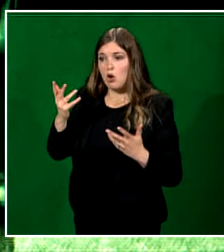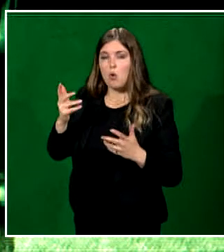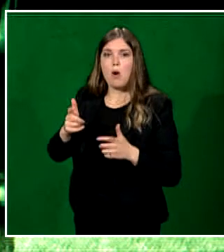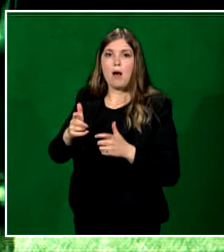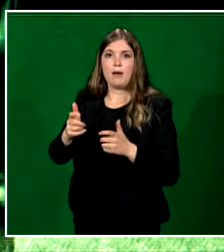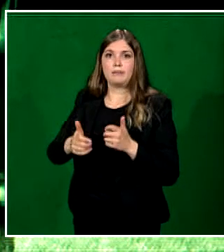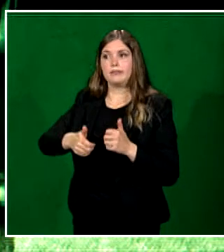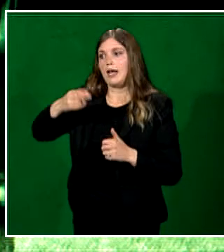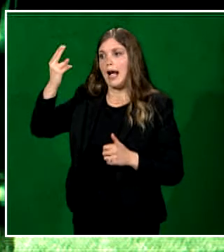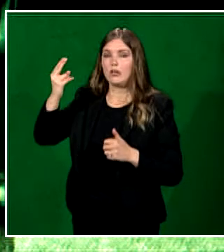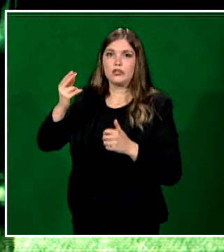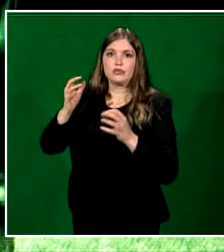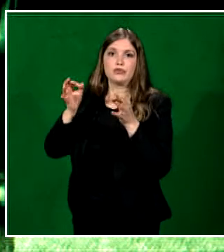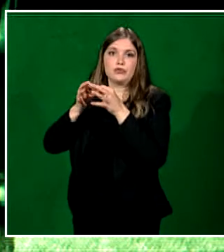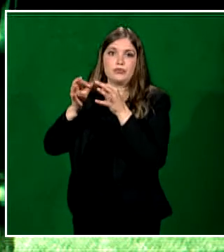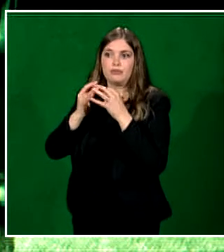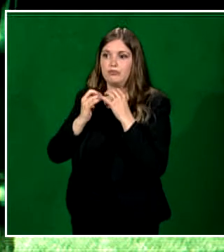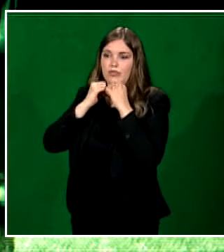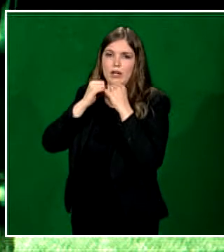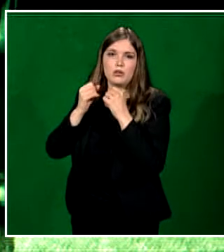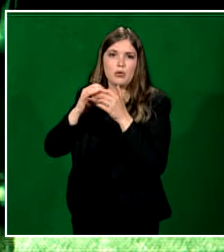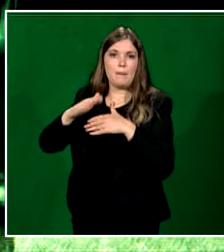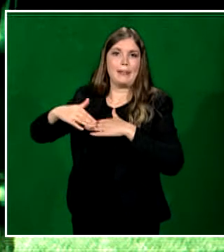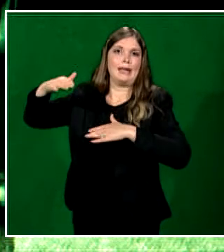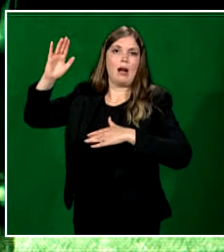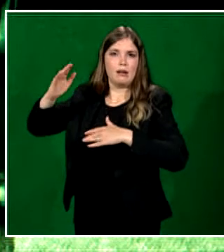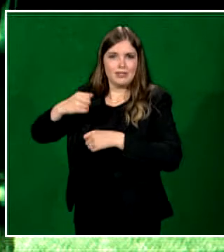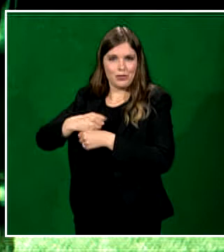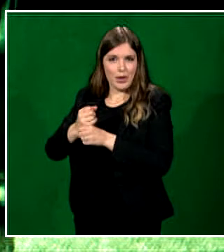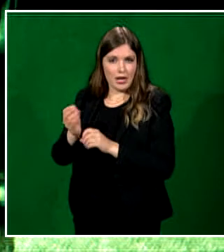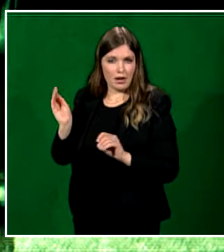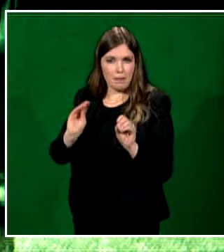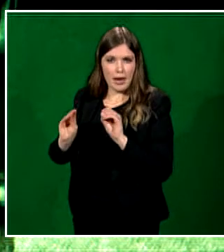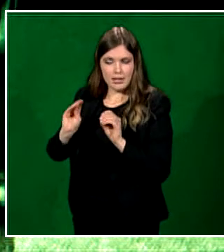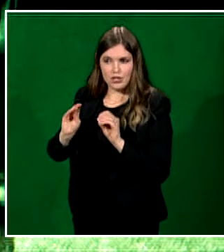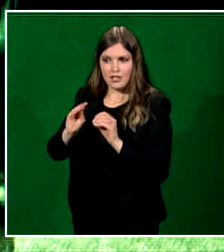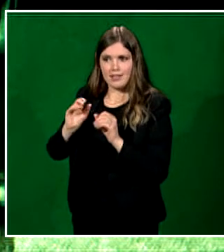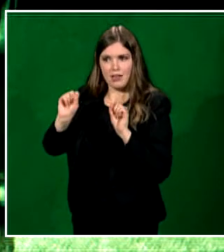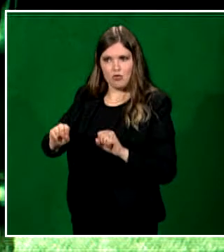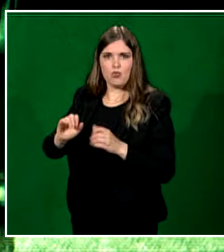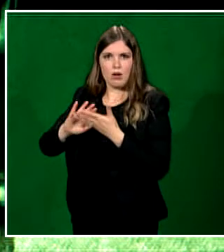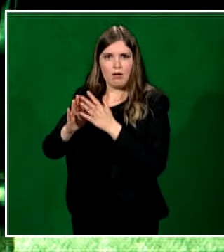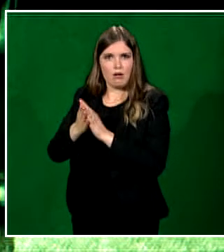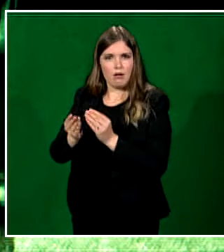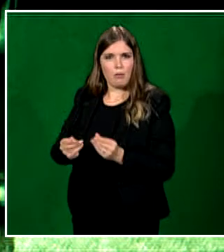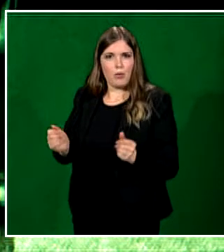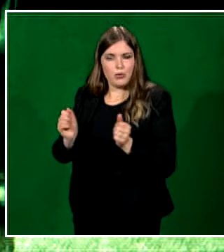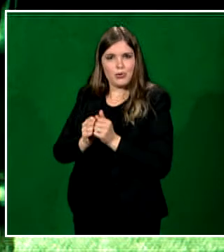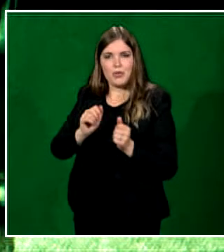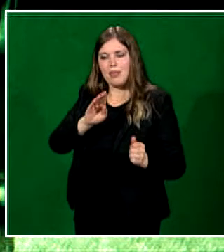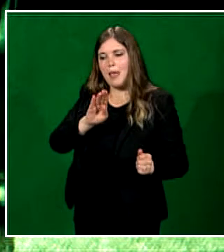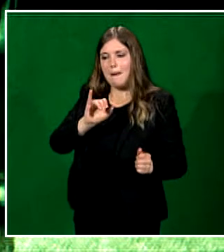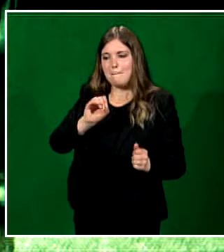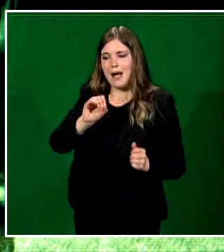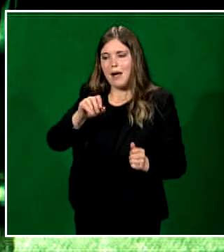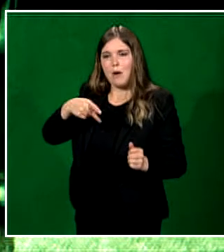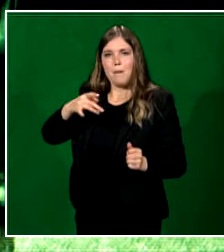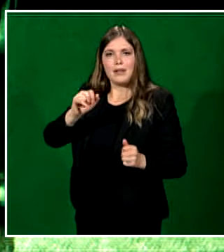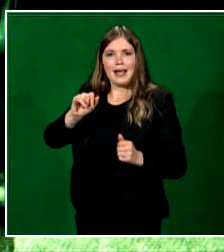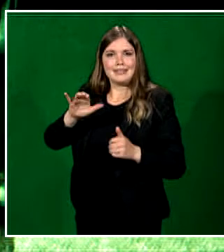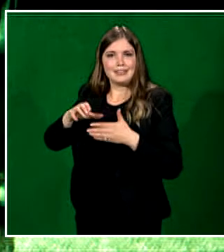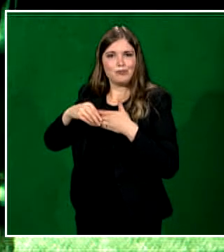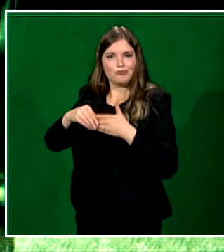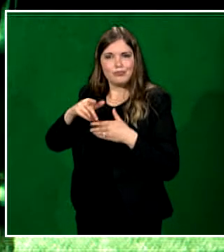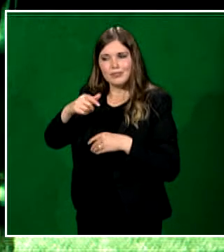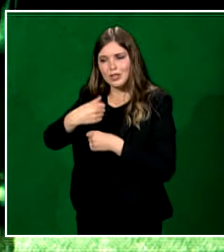value beyond just creating packaging that's compostable with the bioplastics that you create?